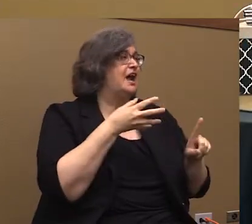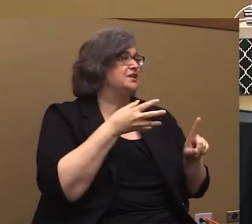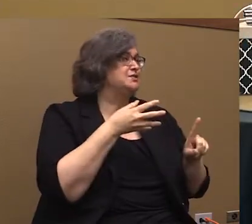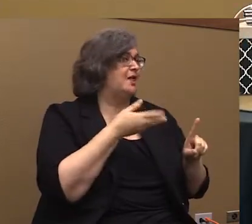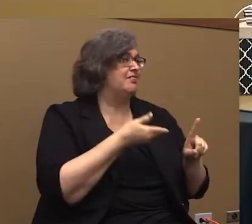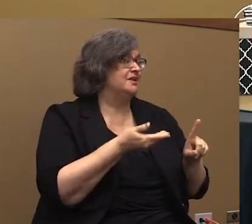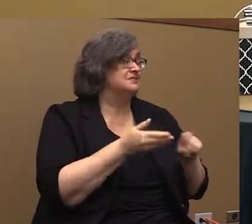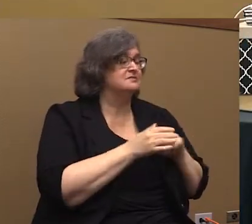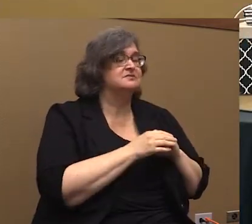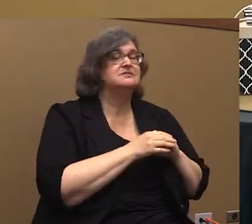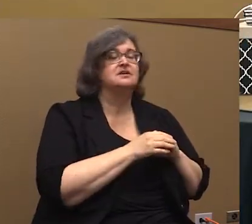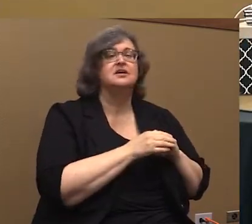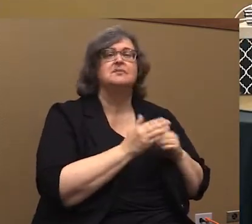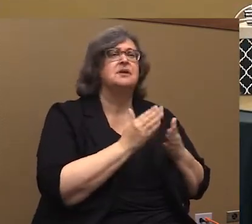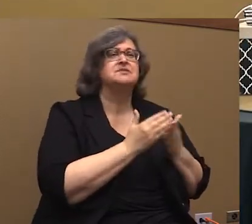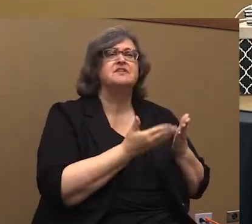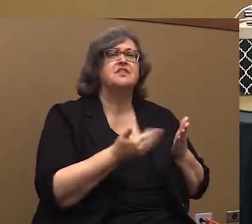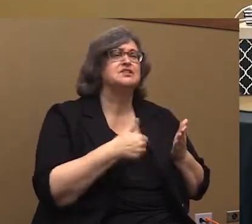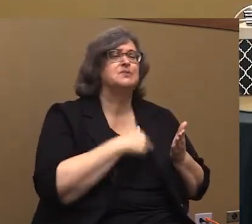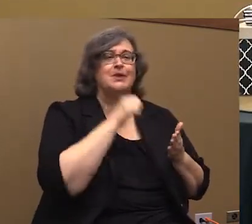into that. That was good.